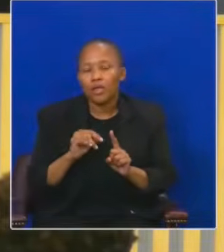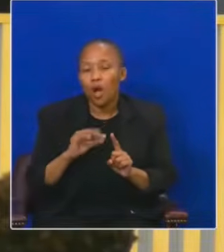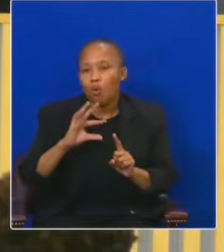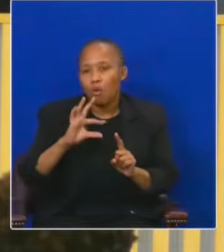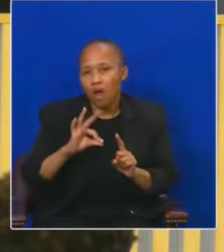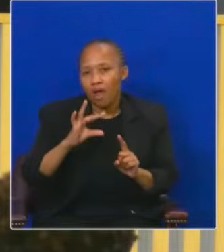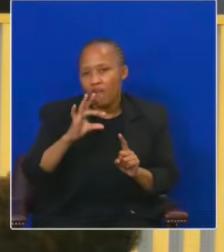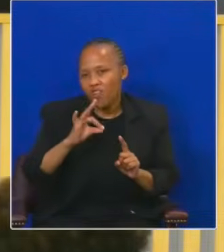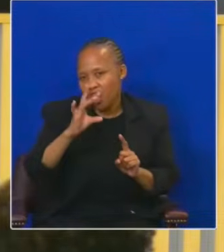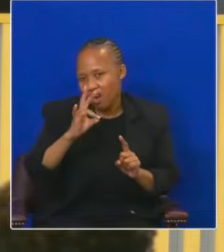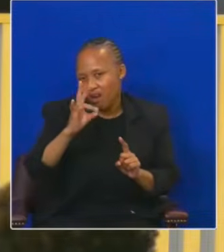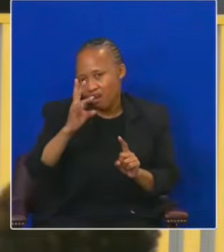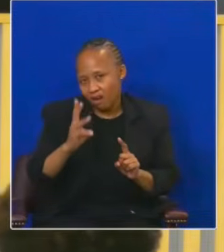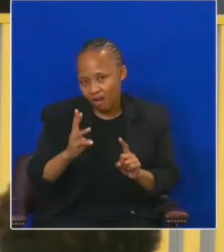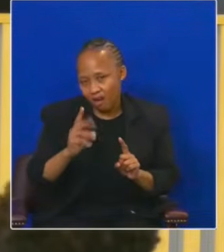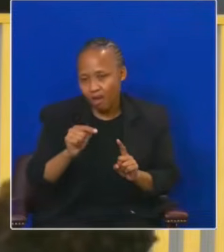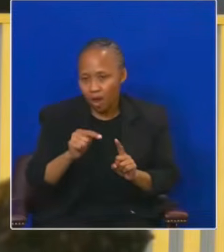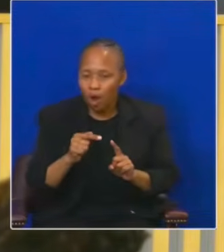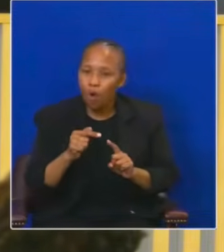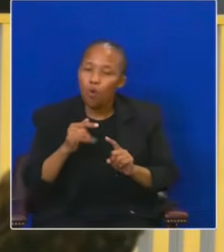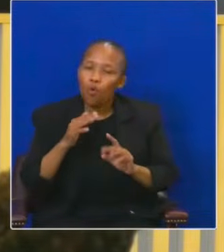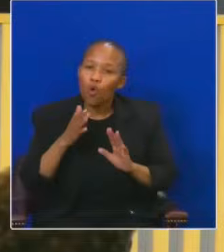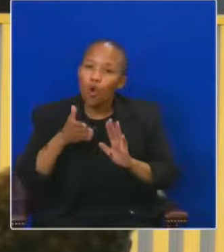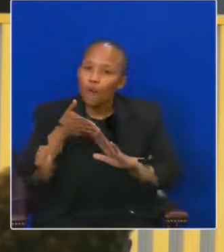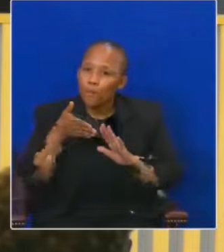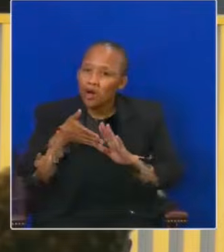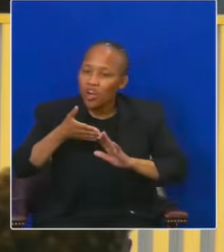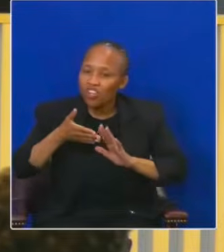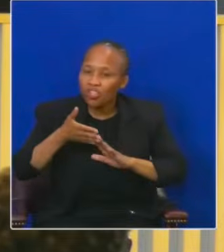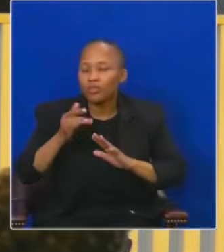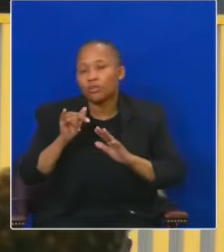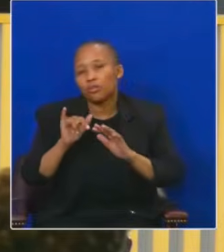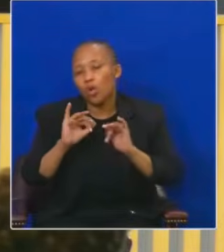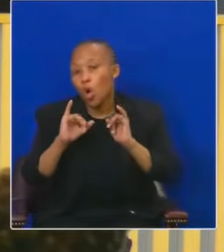of the company, will issue permits